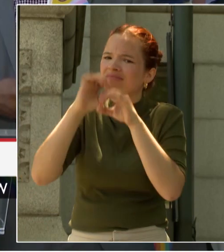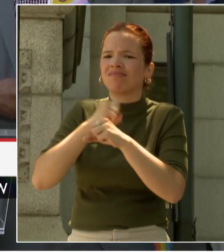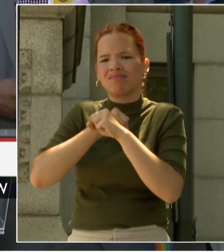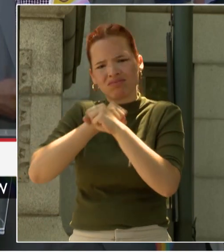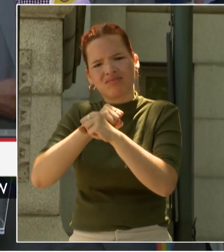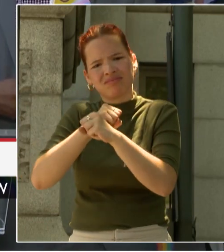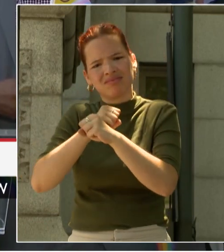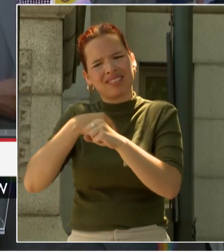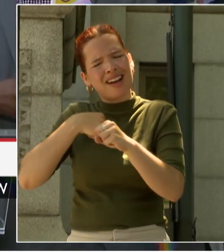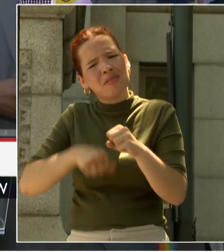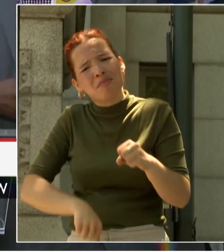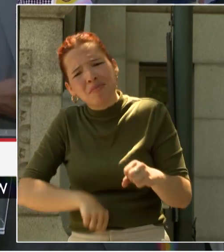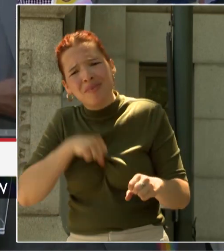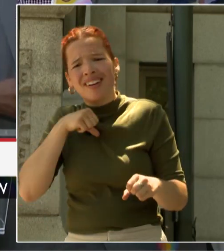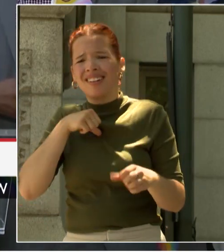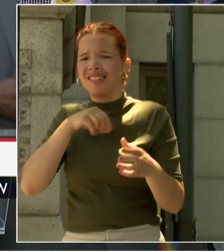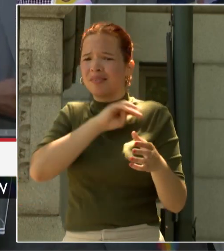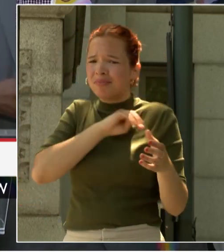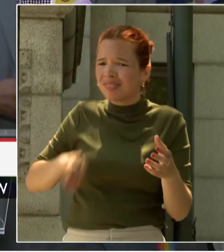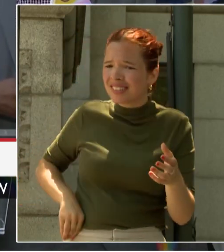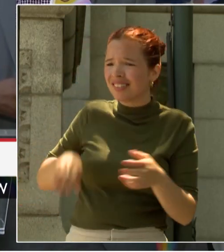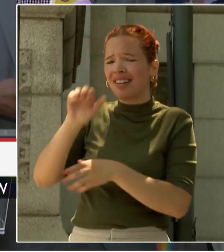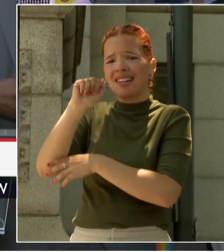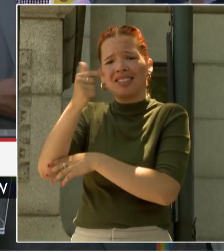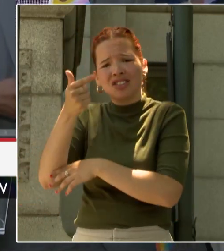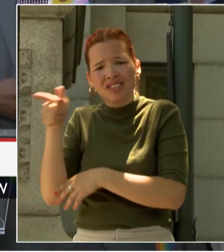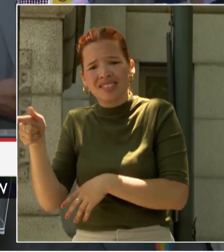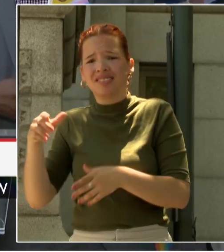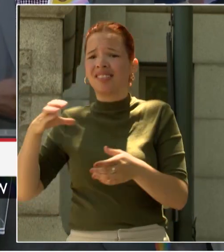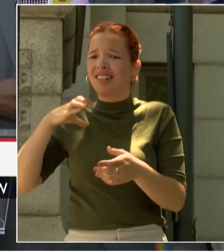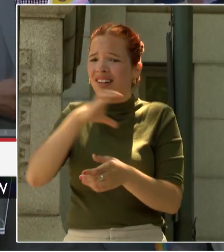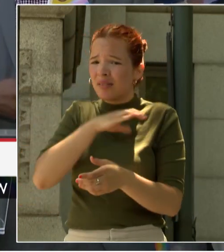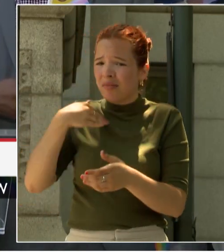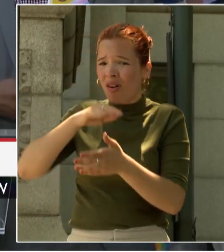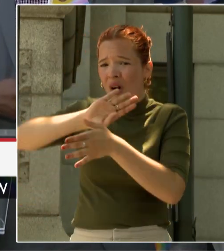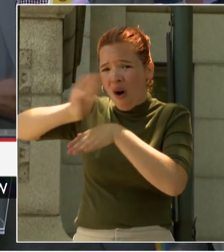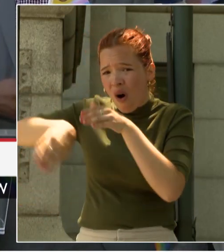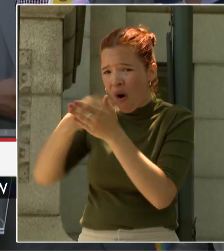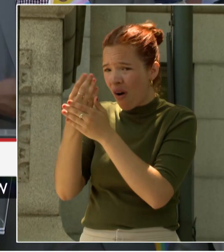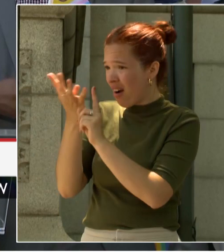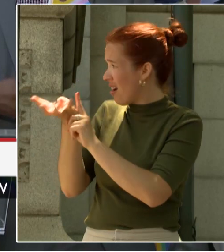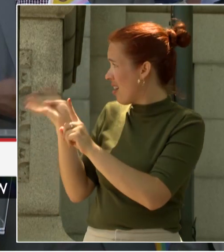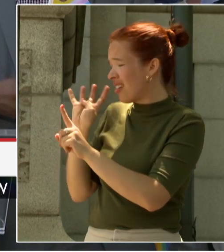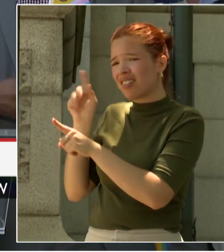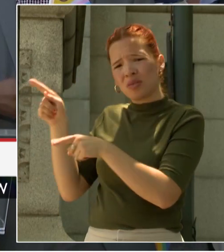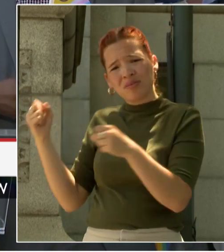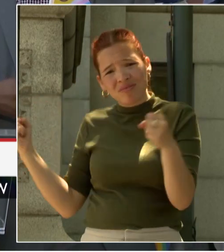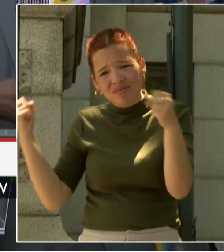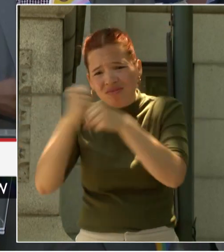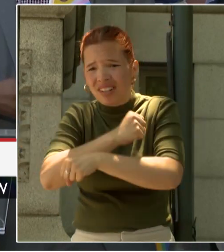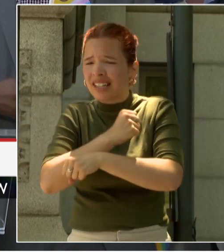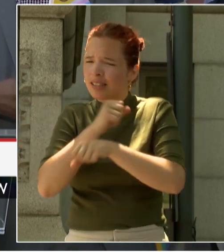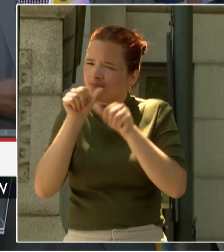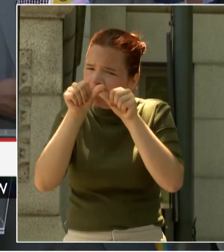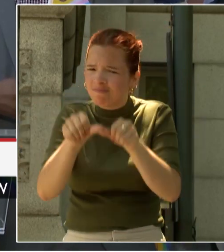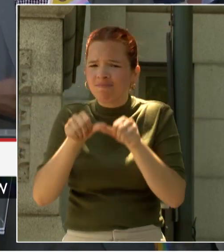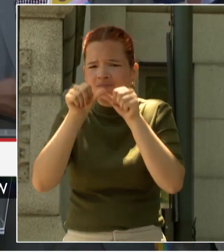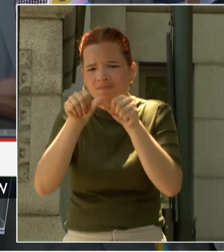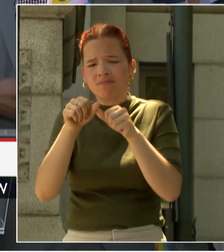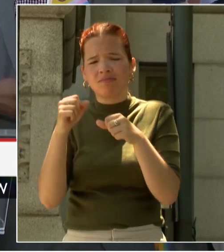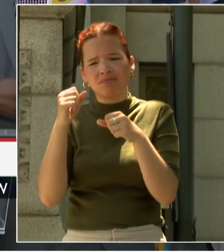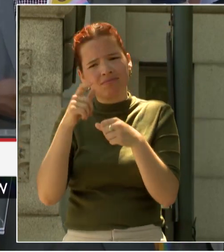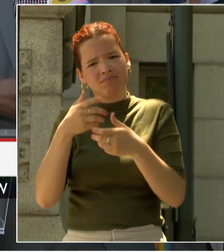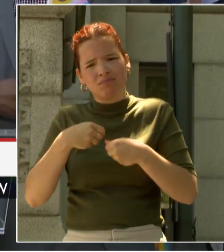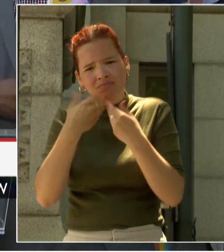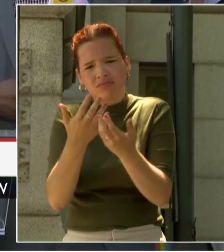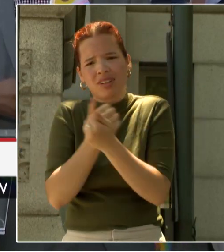got a mayor, an attorney general, a council that will fight tooth and nail day in and day out to protect the love and the laws that make the district so great.